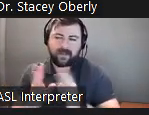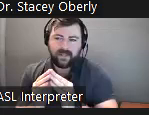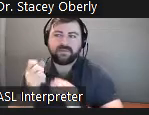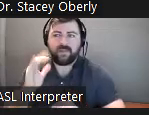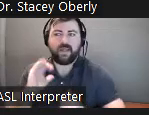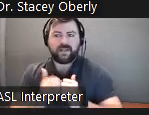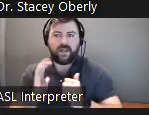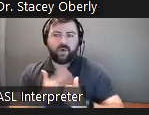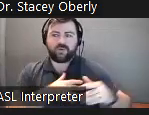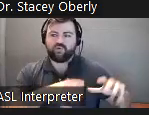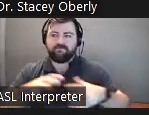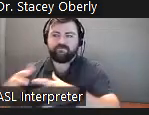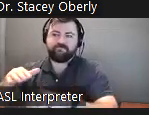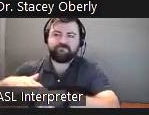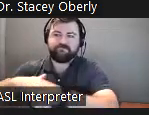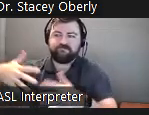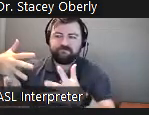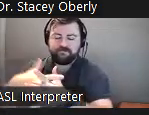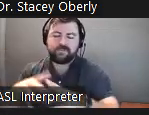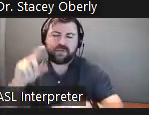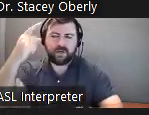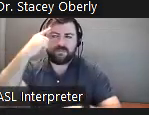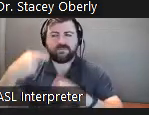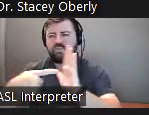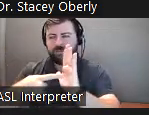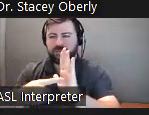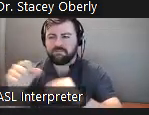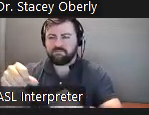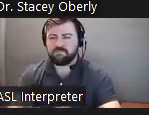you. Thank you for sharing that.